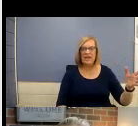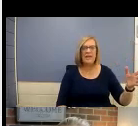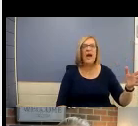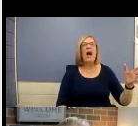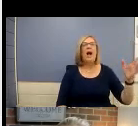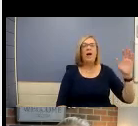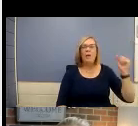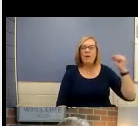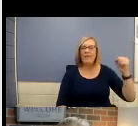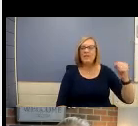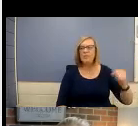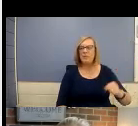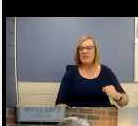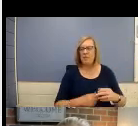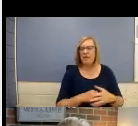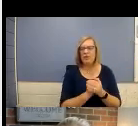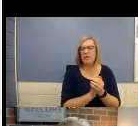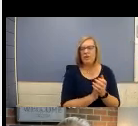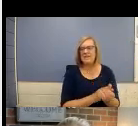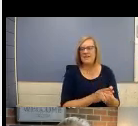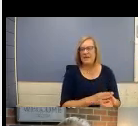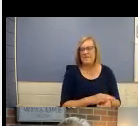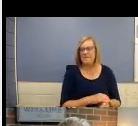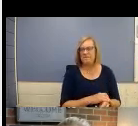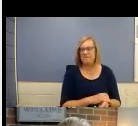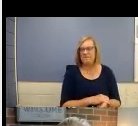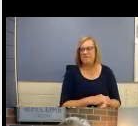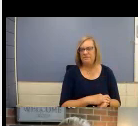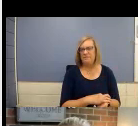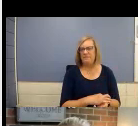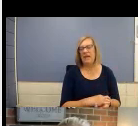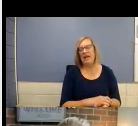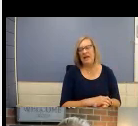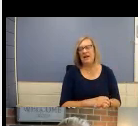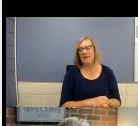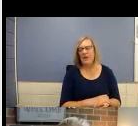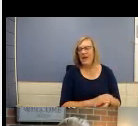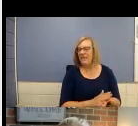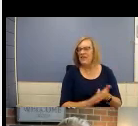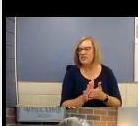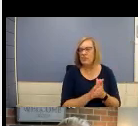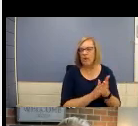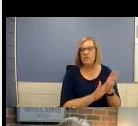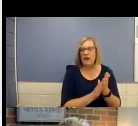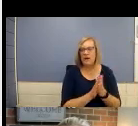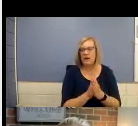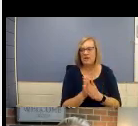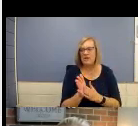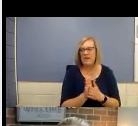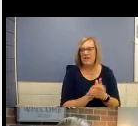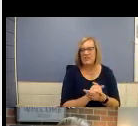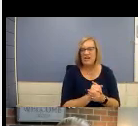and saying, "Oh yeah, this is where we saw Peter Cook last time." And that just warms my